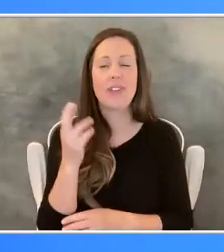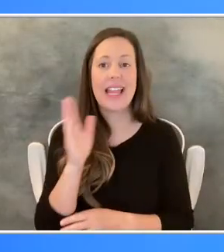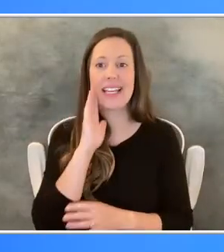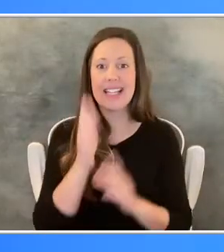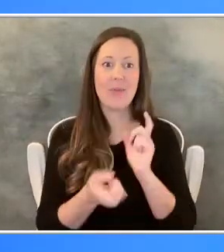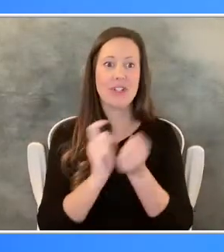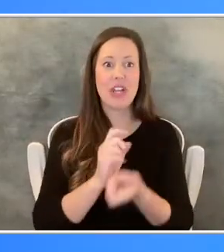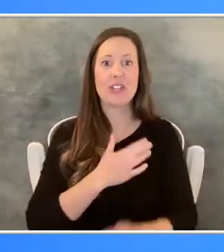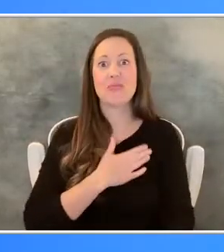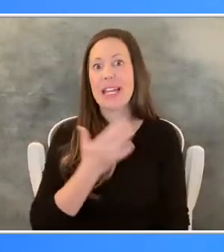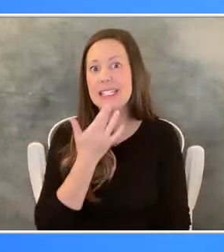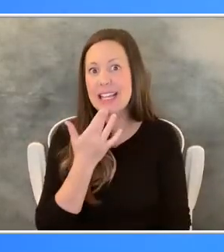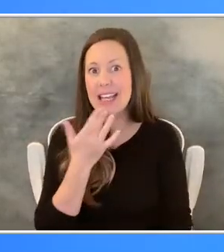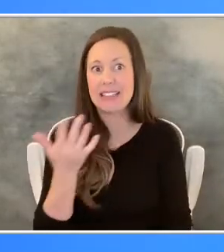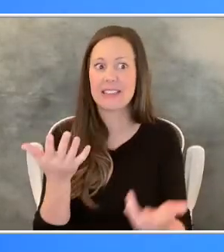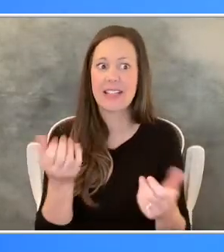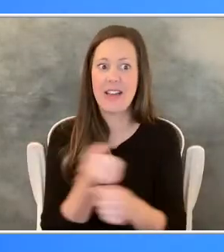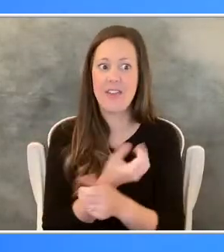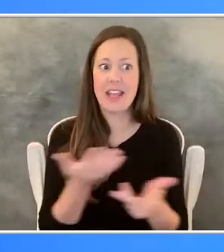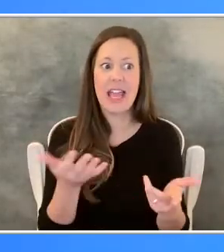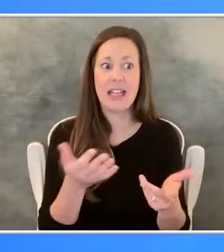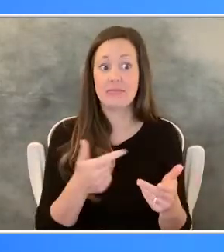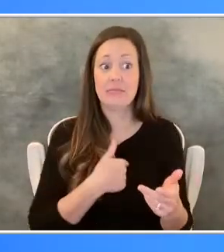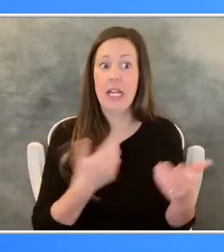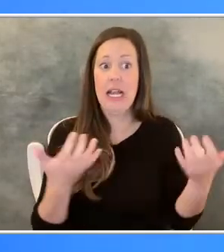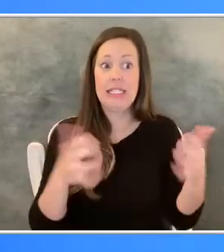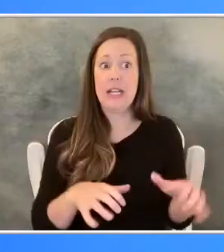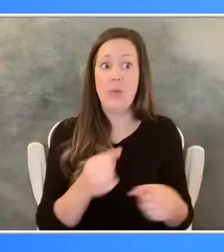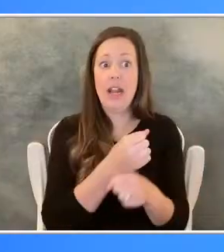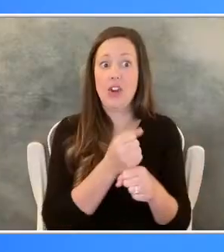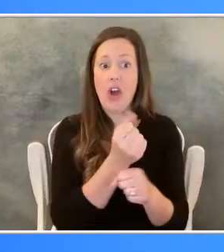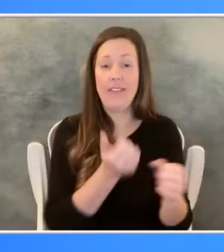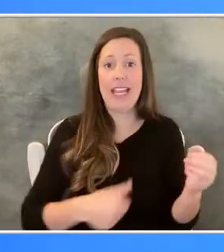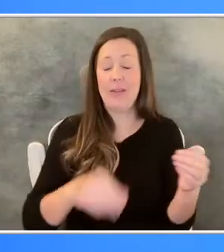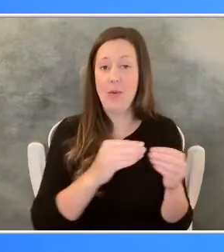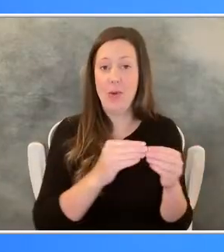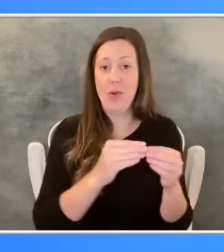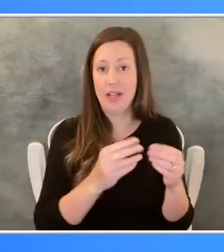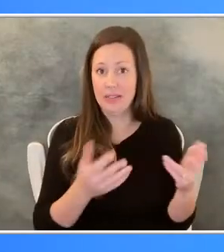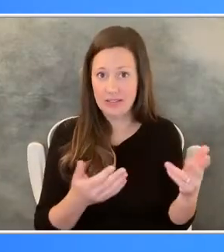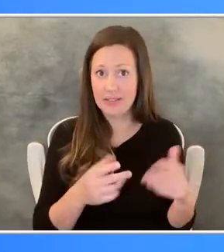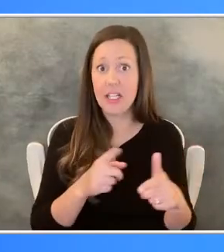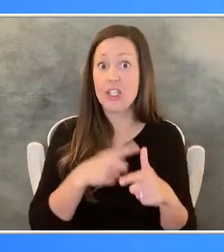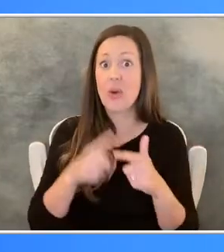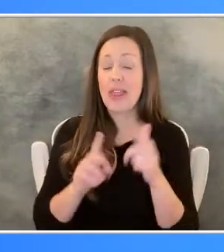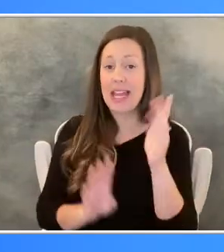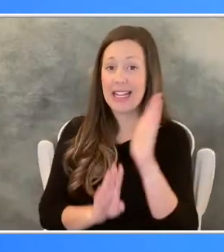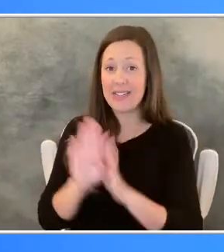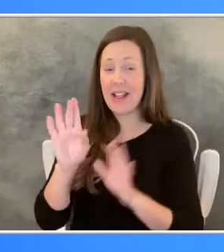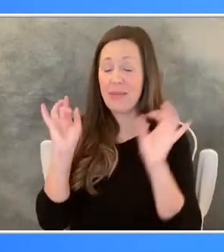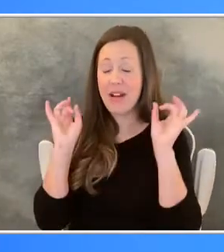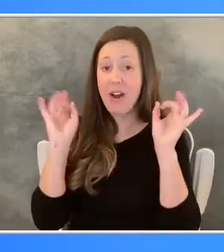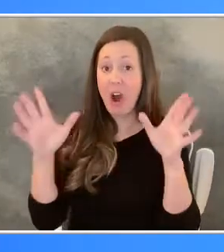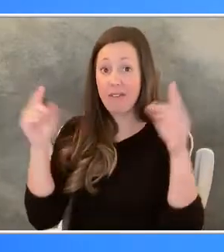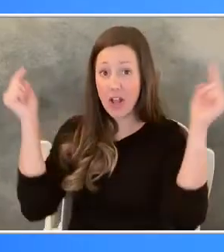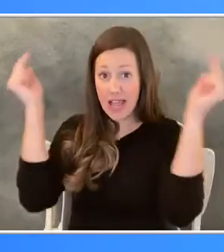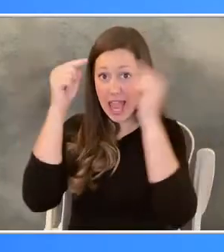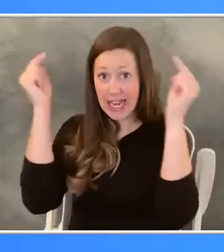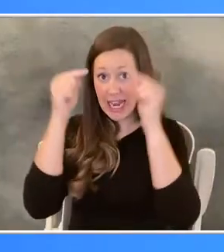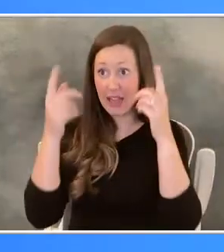I didn't have the taste for coffee anymore. So then I developed this piercing headache. I didn't realize it was